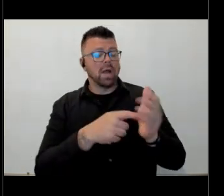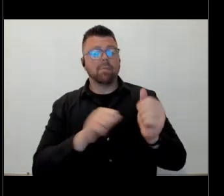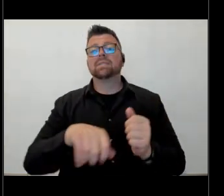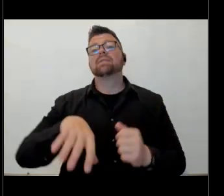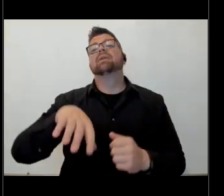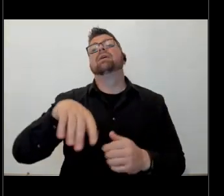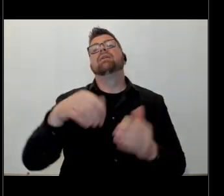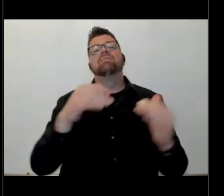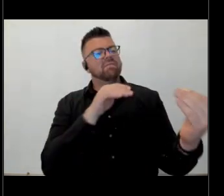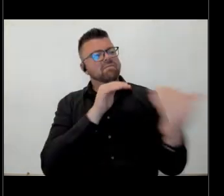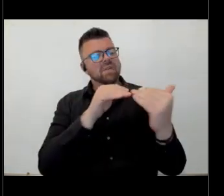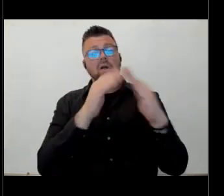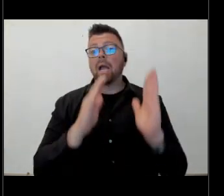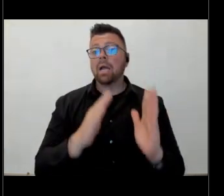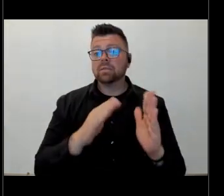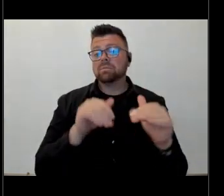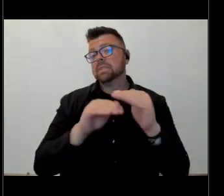Guidelines,